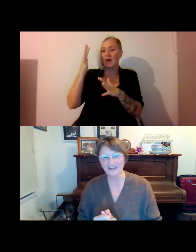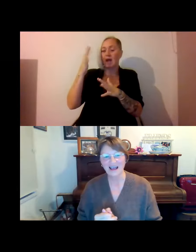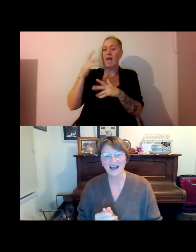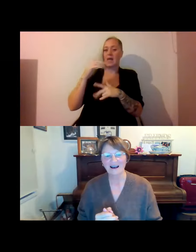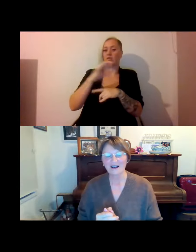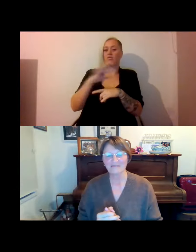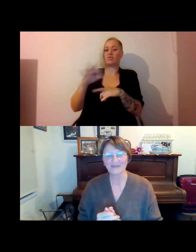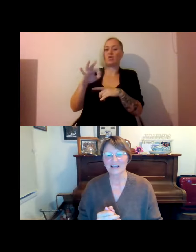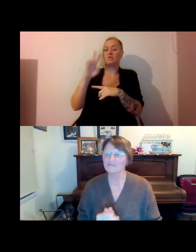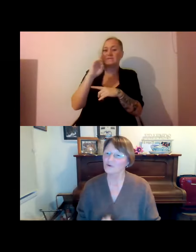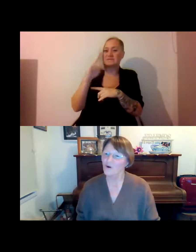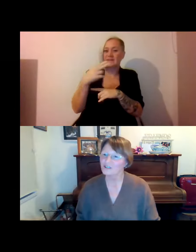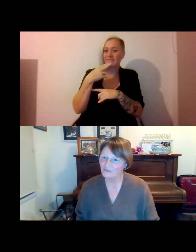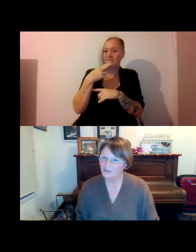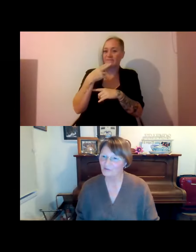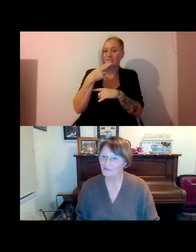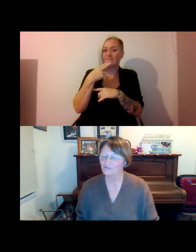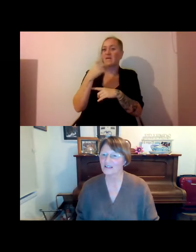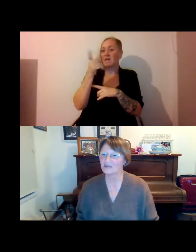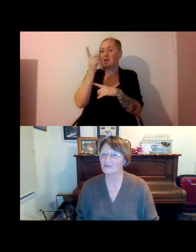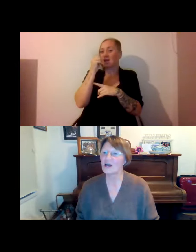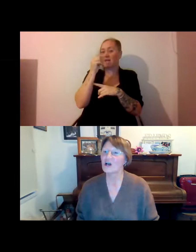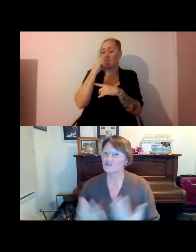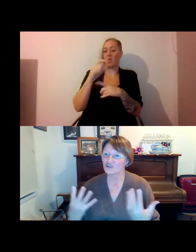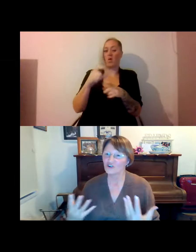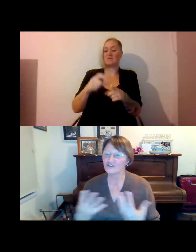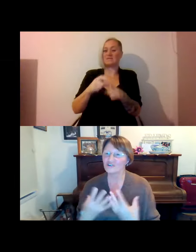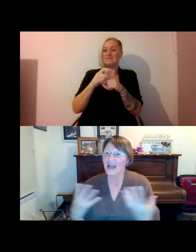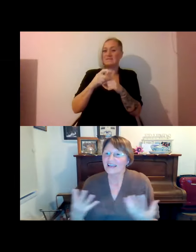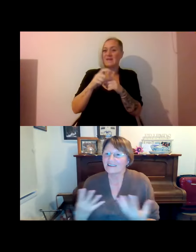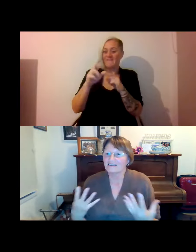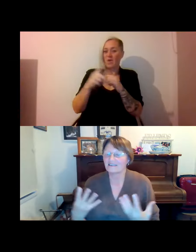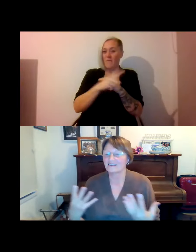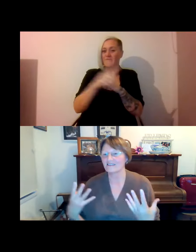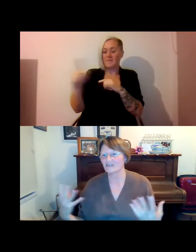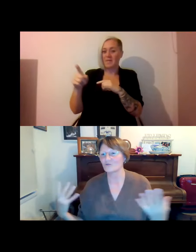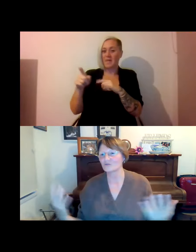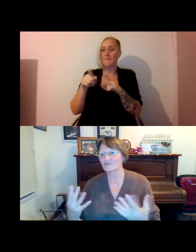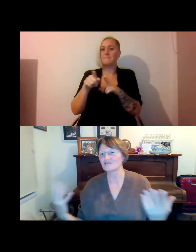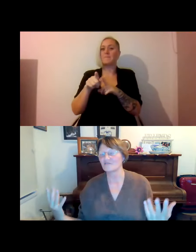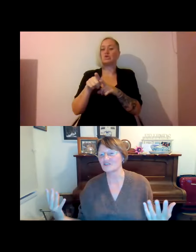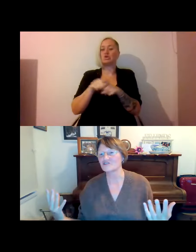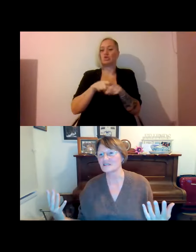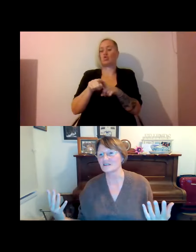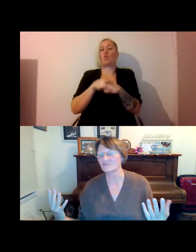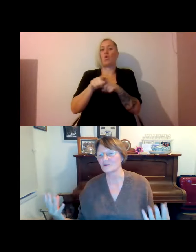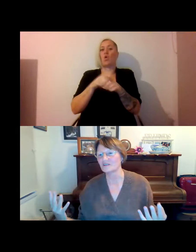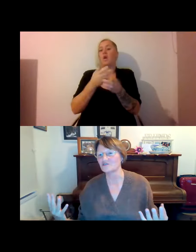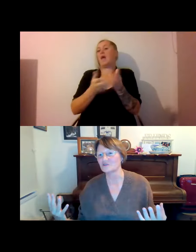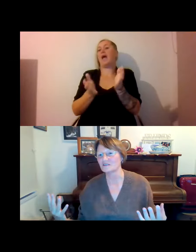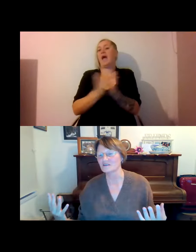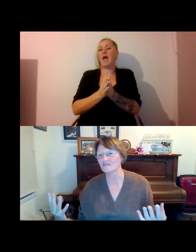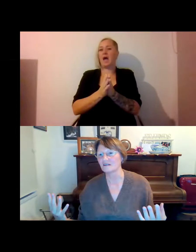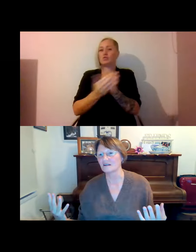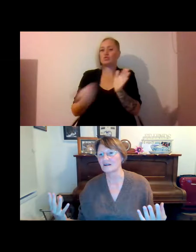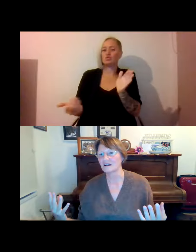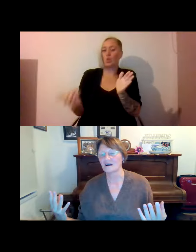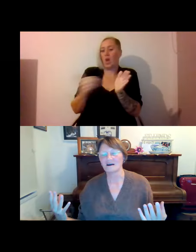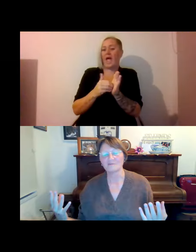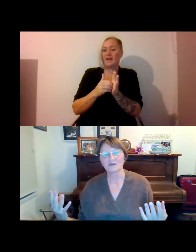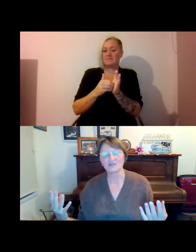deaf, it can be quite difficult for them to learn to add all of these features in when they're doing the